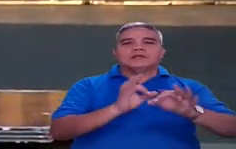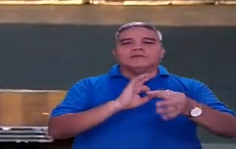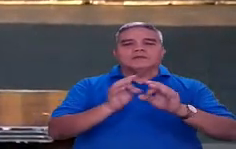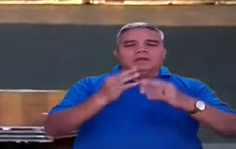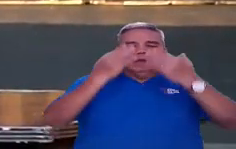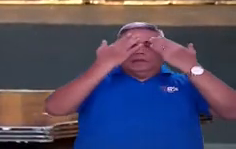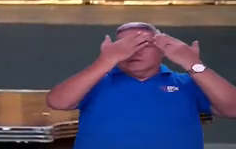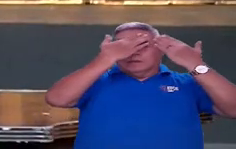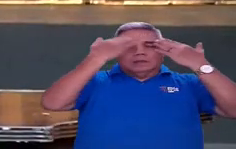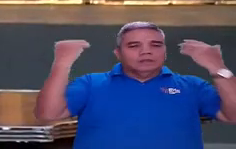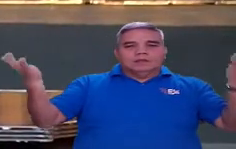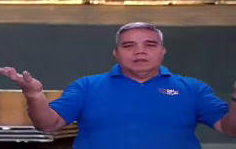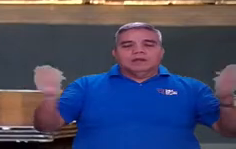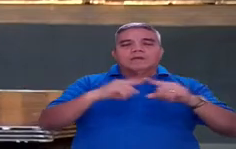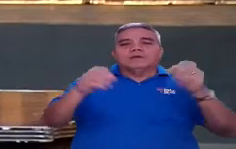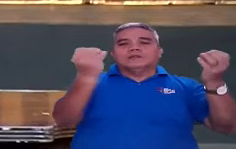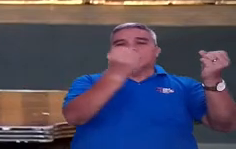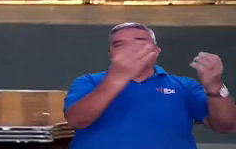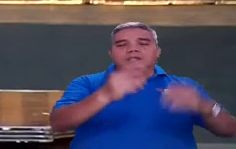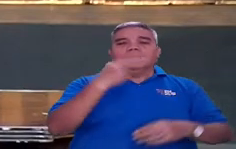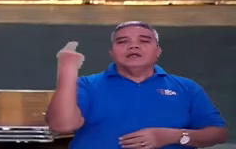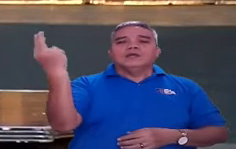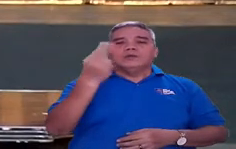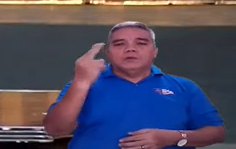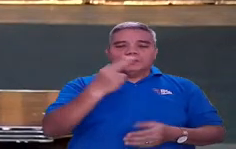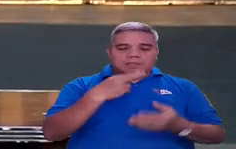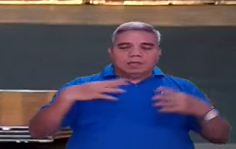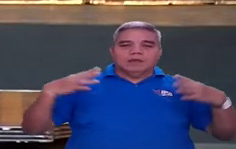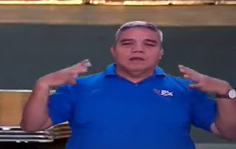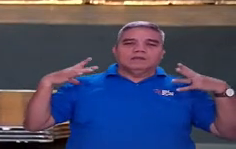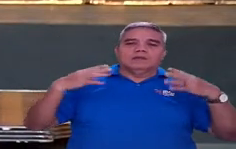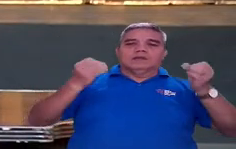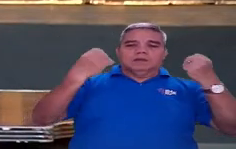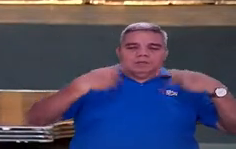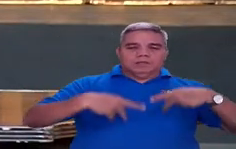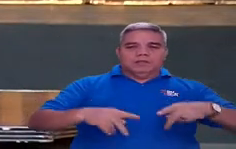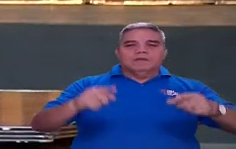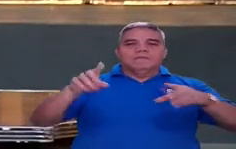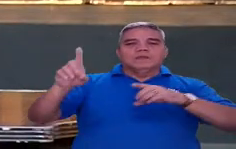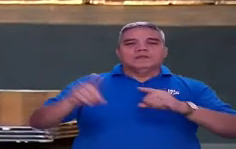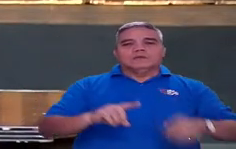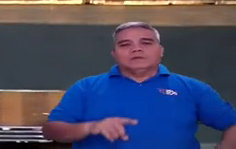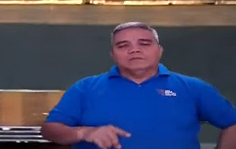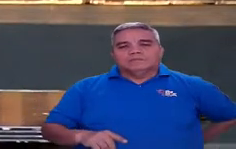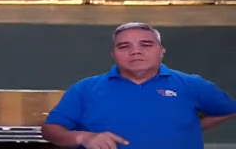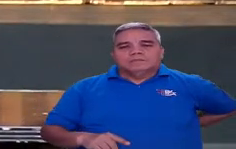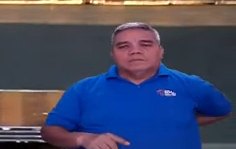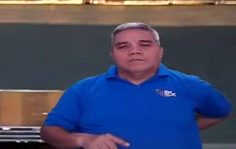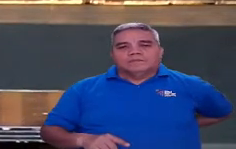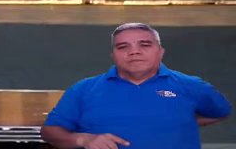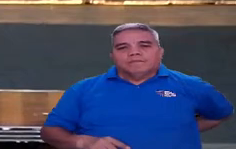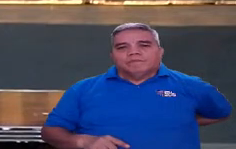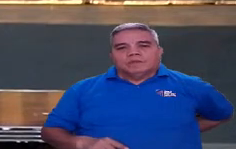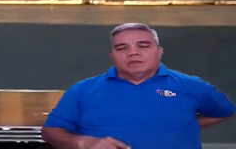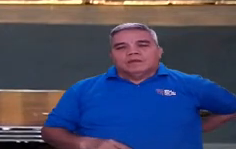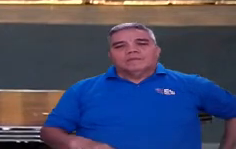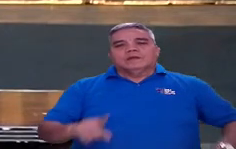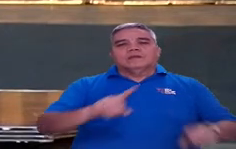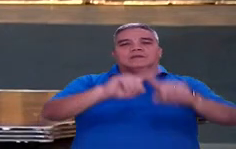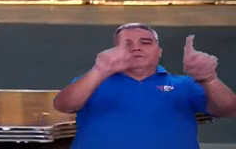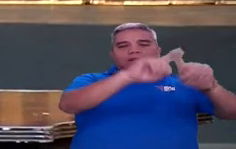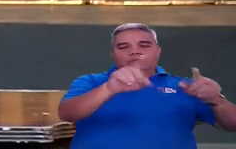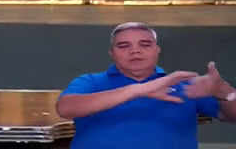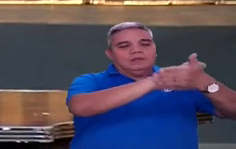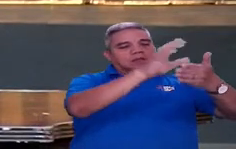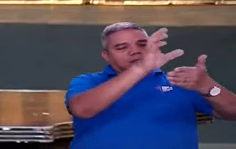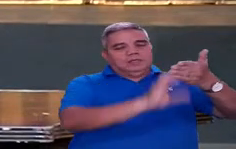I misinterpreted it because many of us use the holidays as an opportunity for us to do different schedules, conferences and camps.